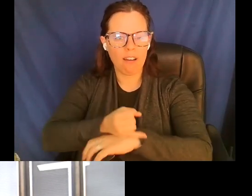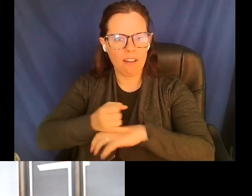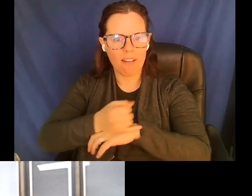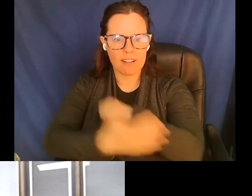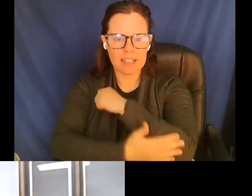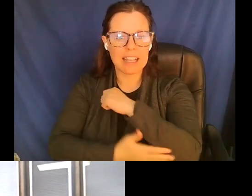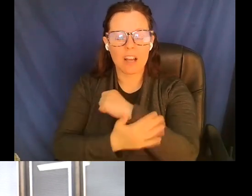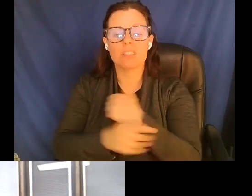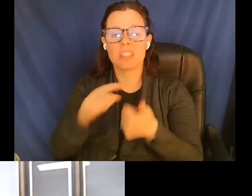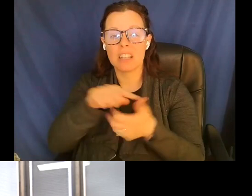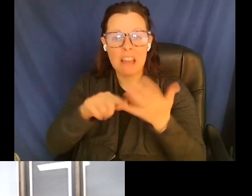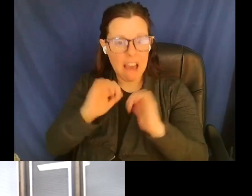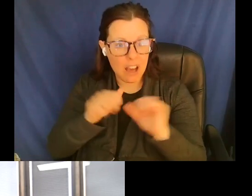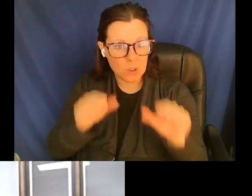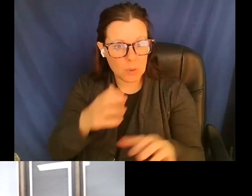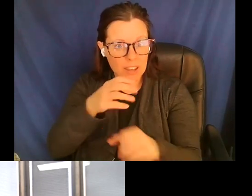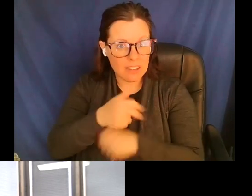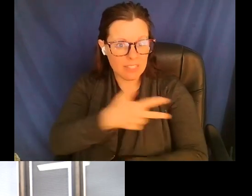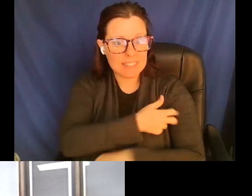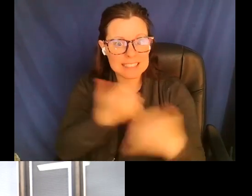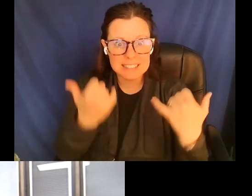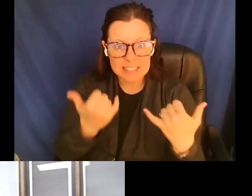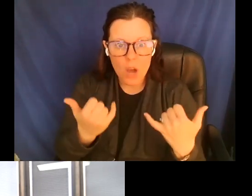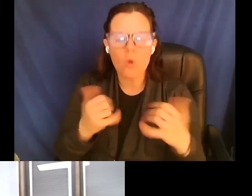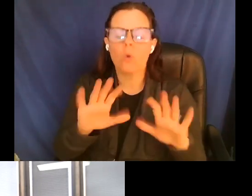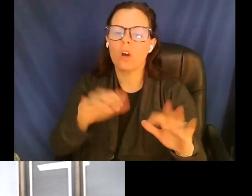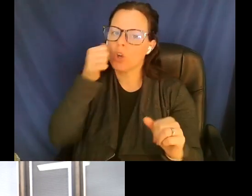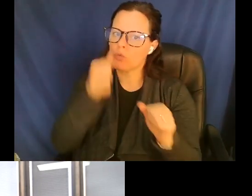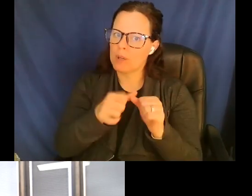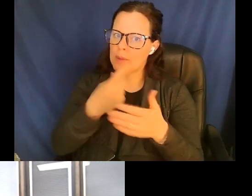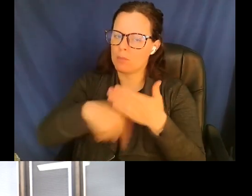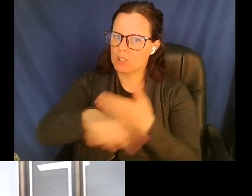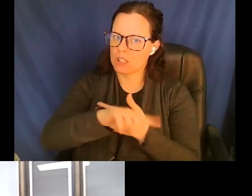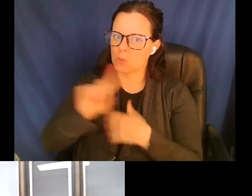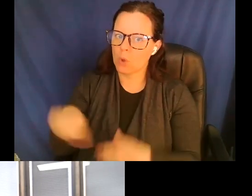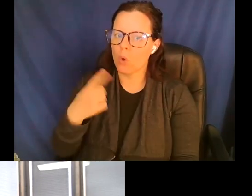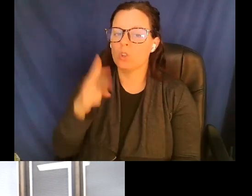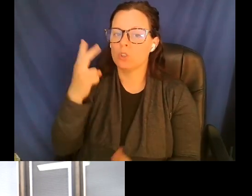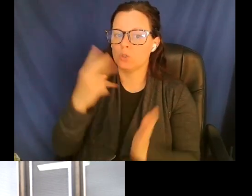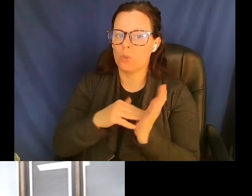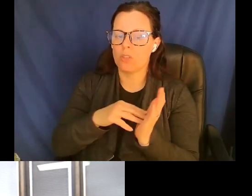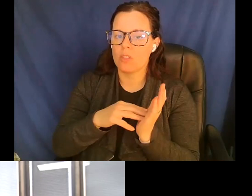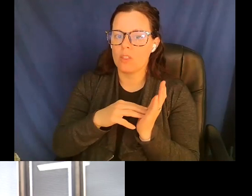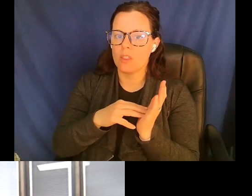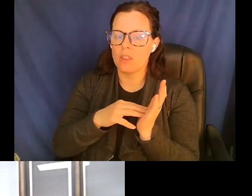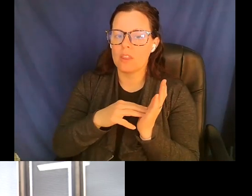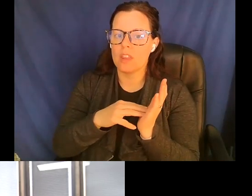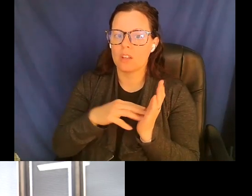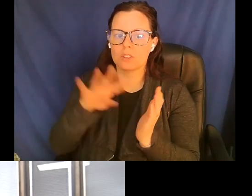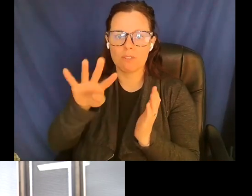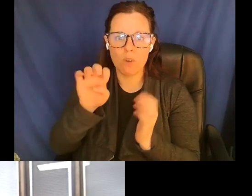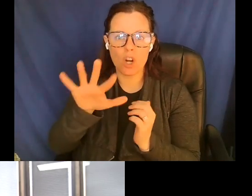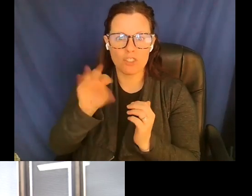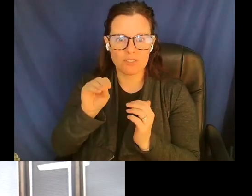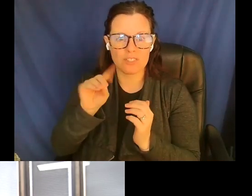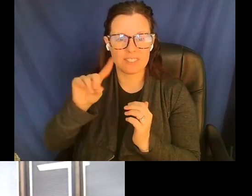ways to get the vaccine now, but remember that next week, only 2,450 doses are coming into the county,